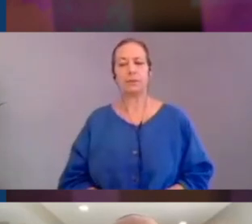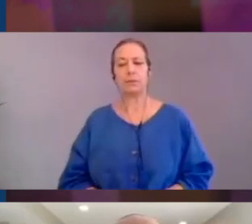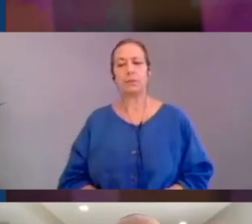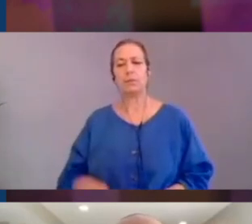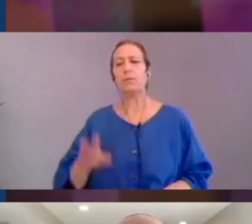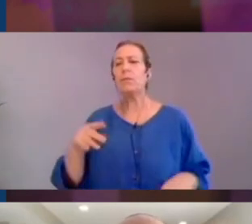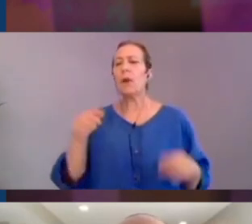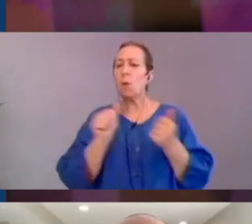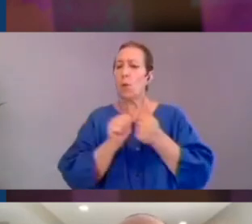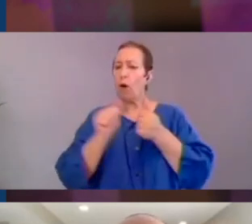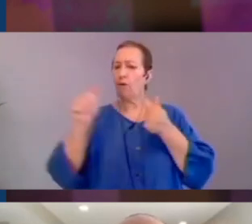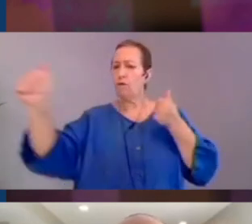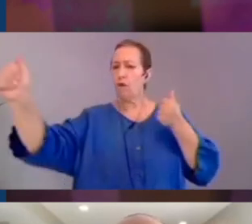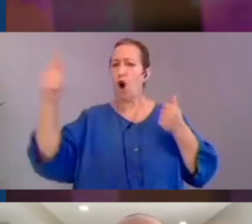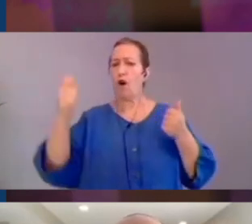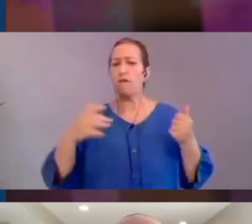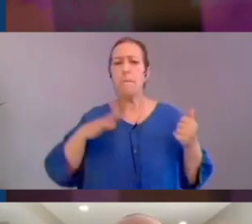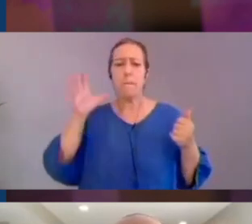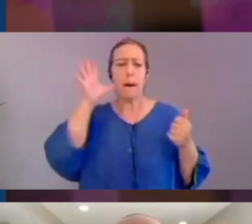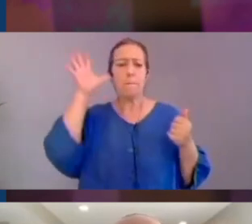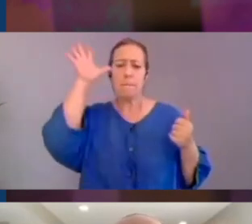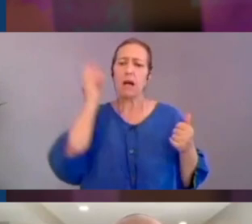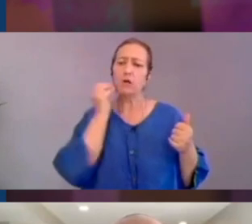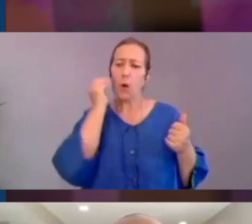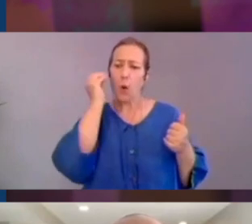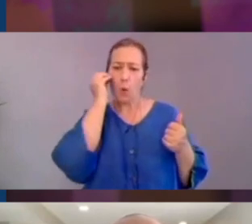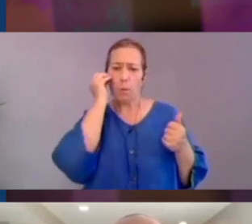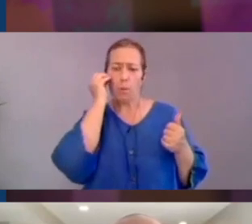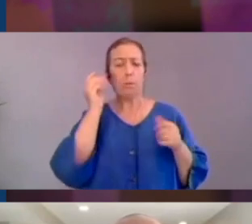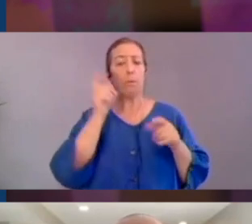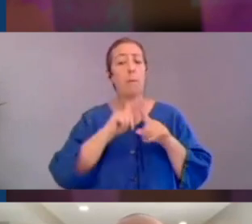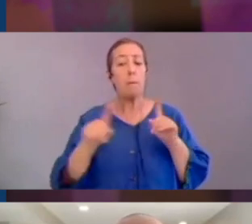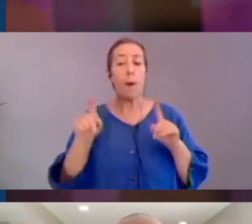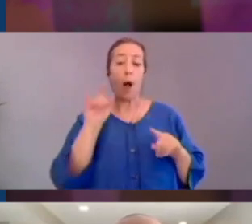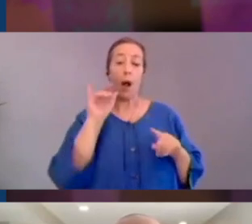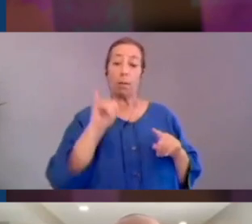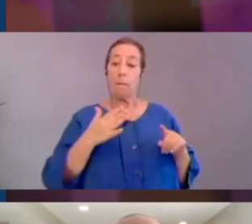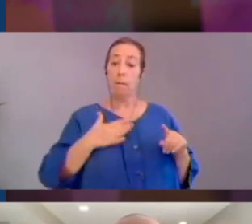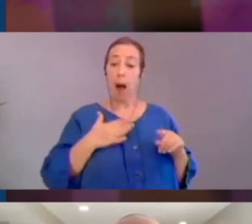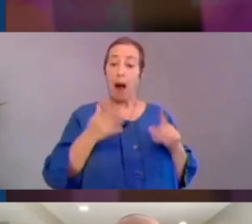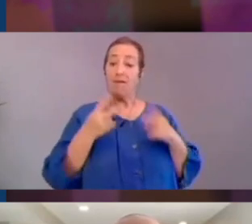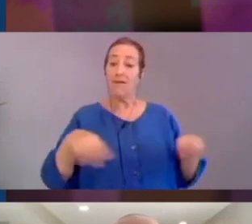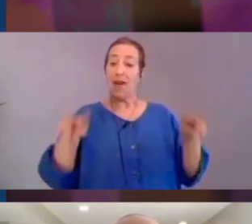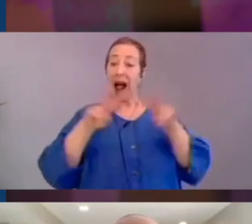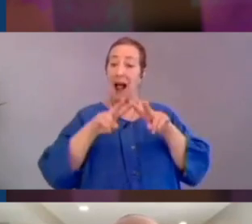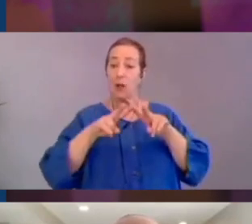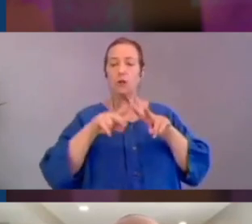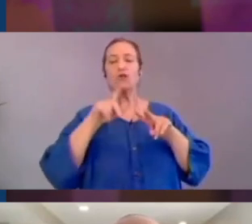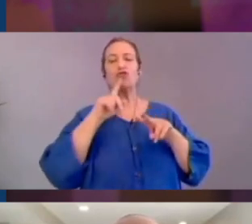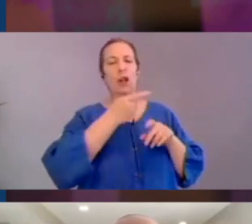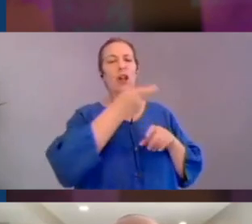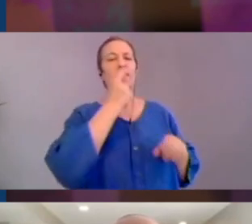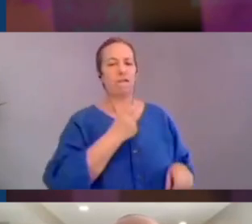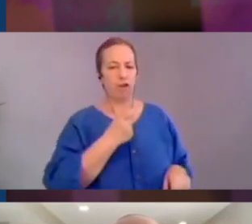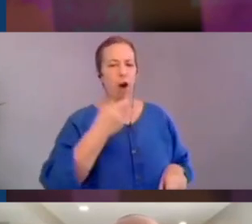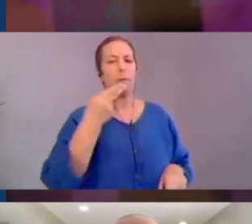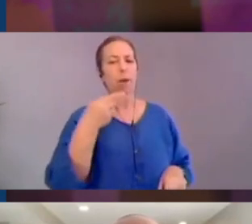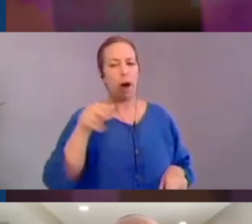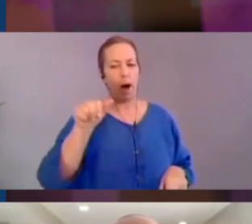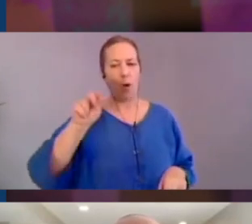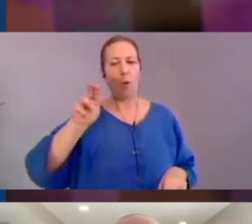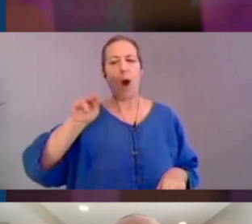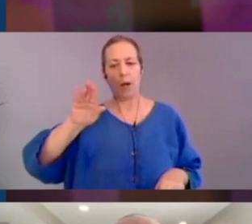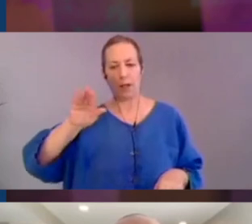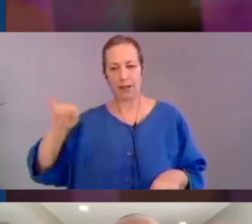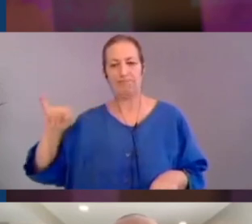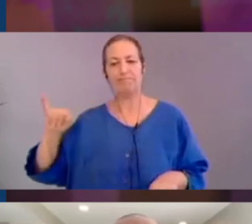islands that my parents grew up in, we were raised with values that I later came to realize are inherently Hawaiian.